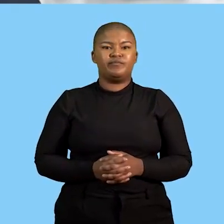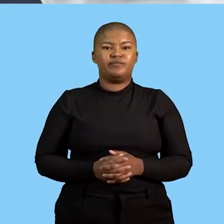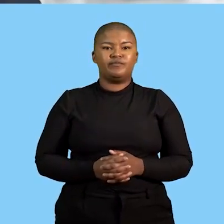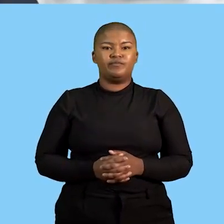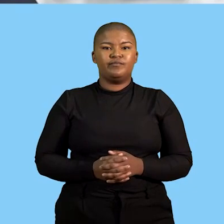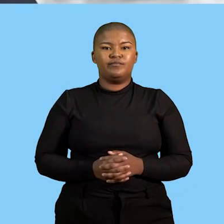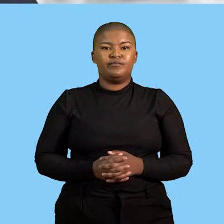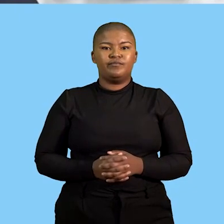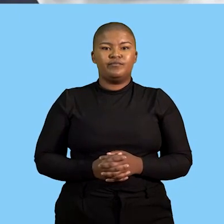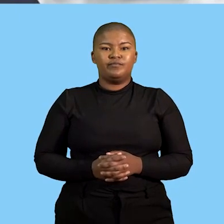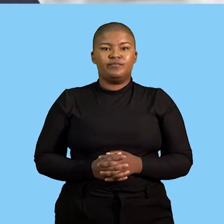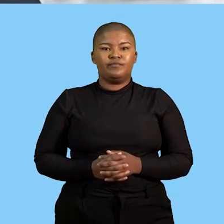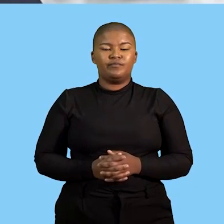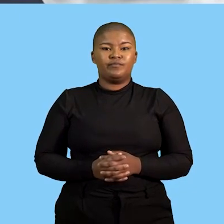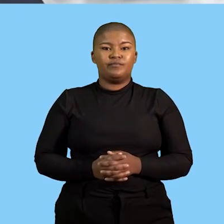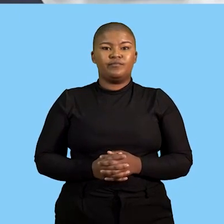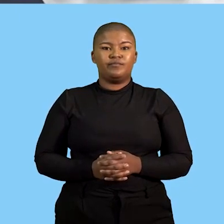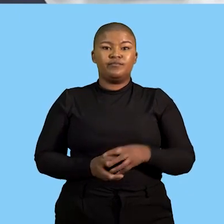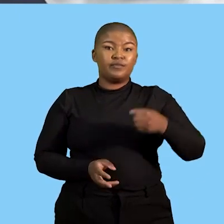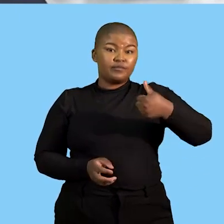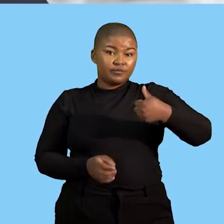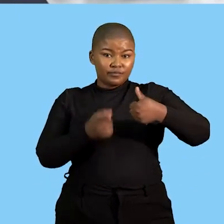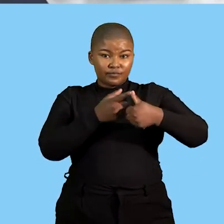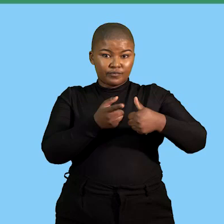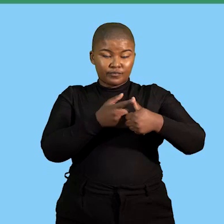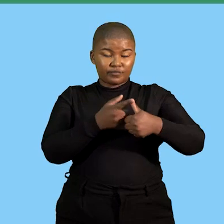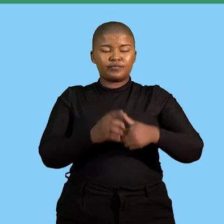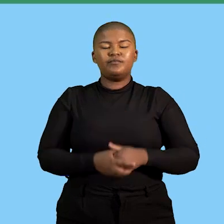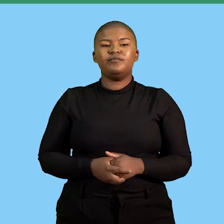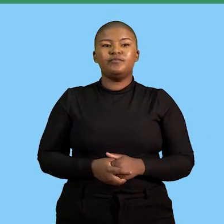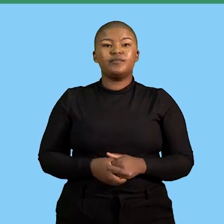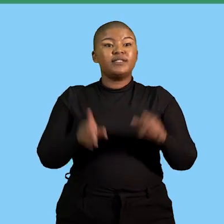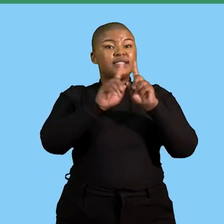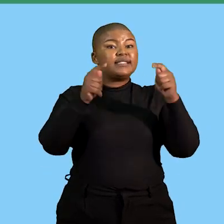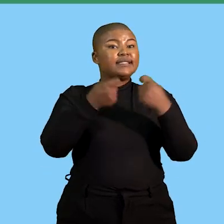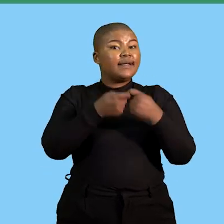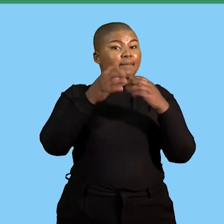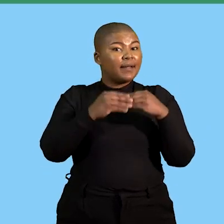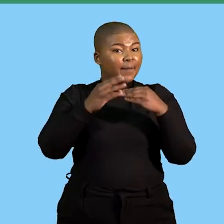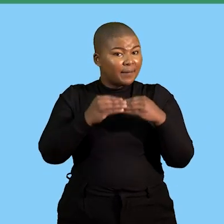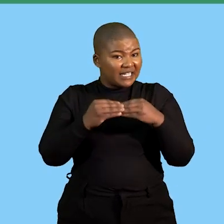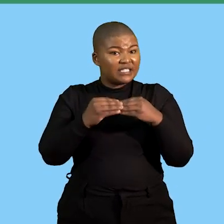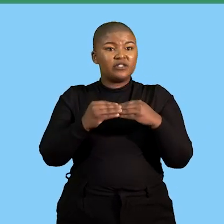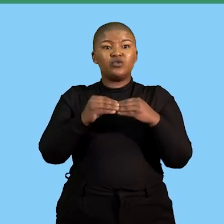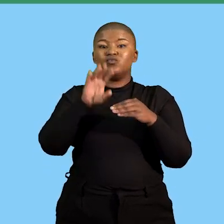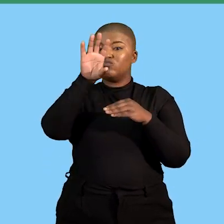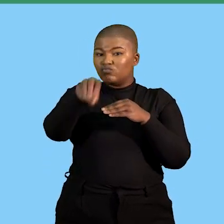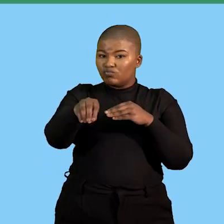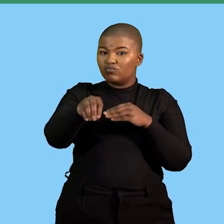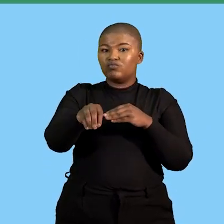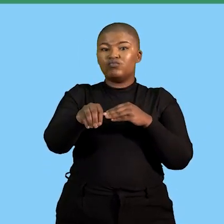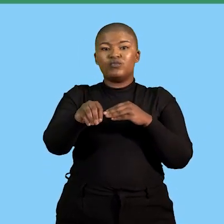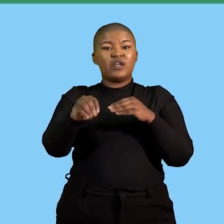first statement says now, team members confront each other's ideas and fight for a